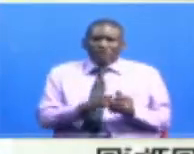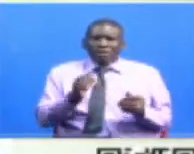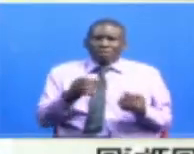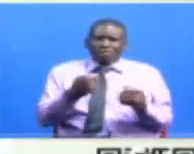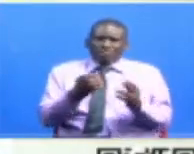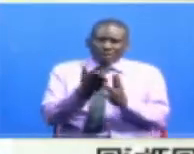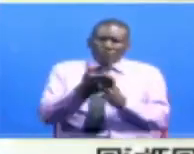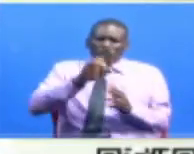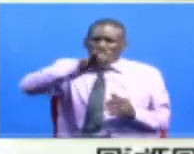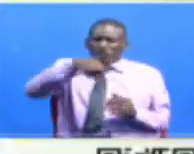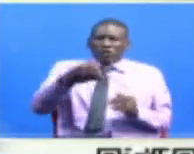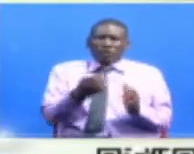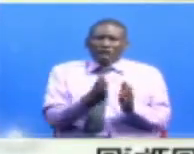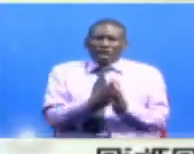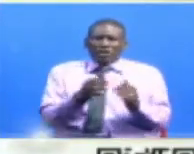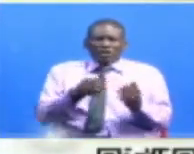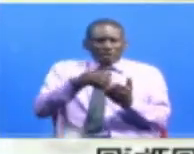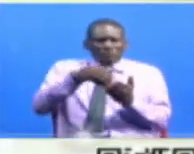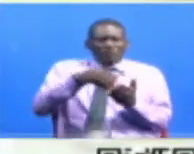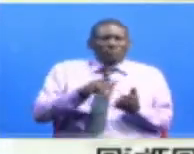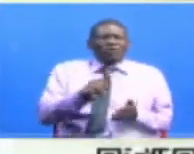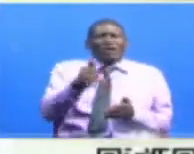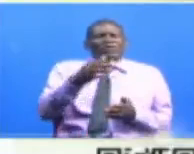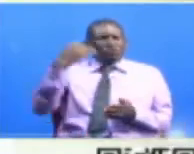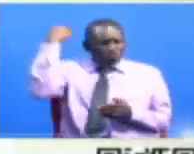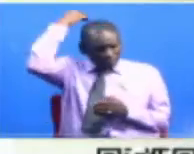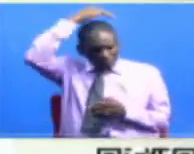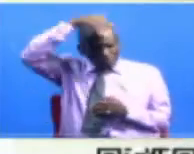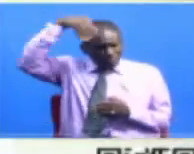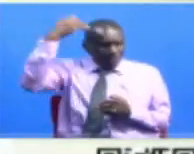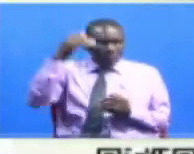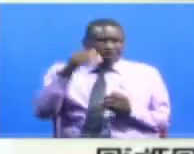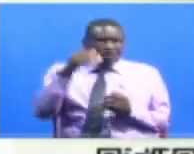mid of January and be able to send them to Saudi.